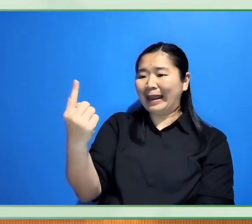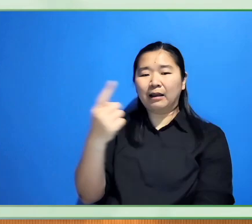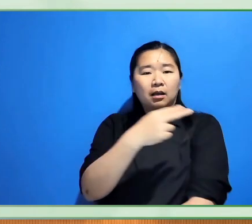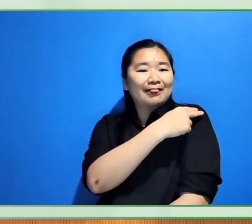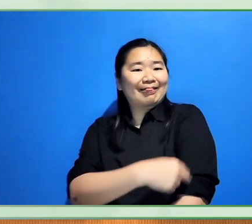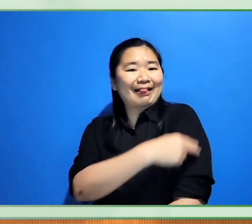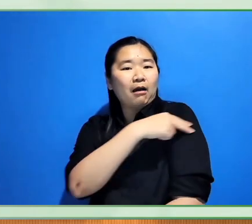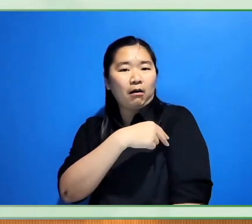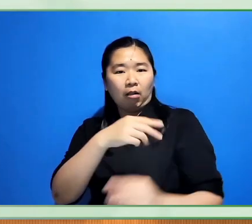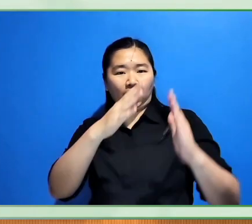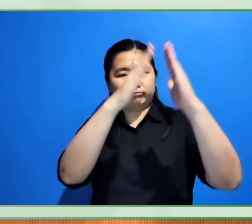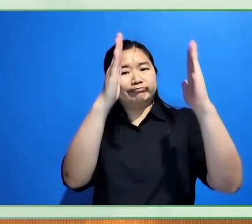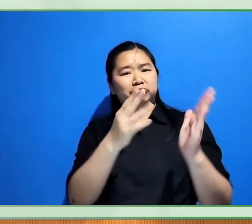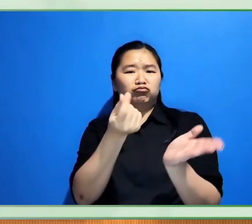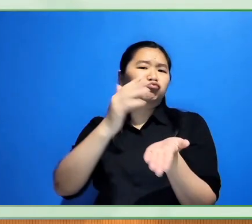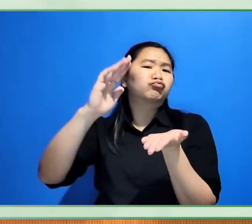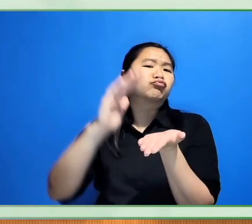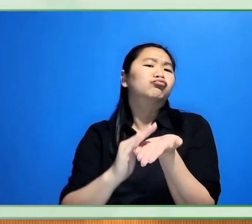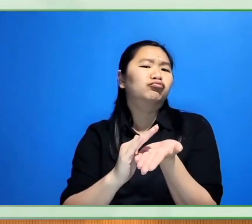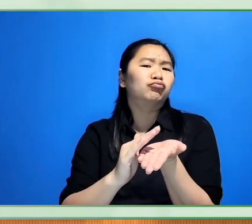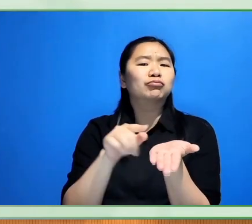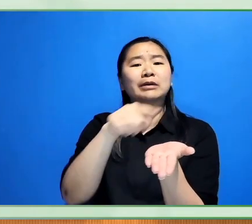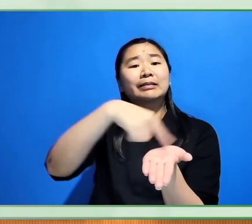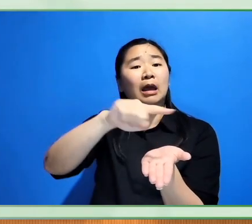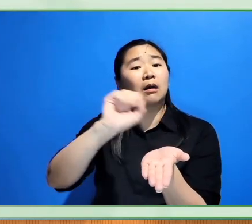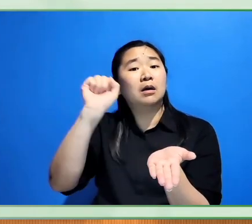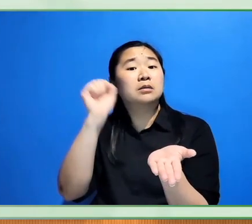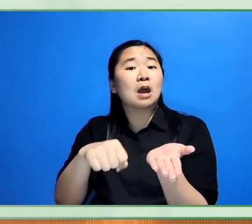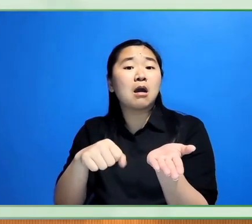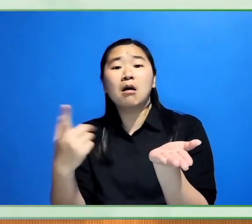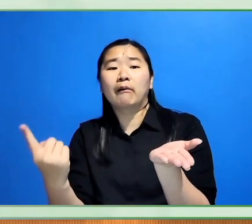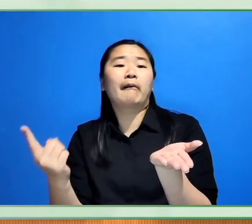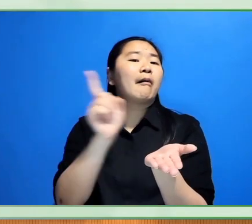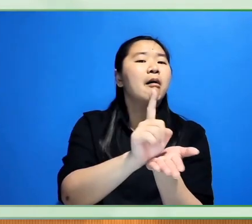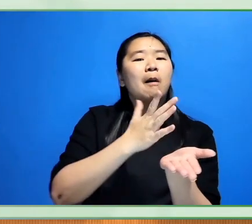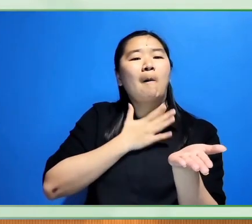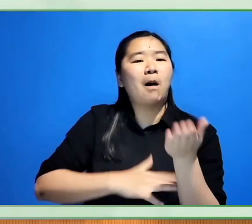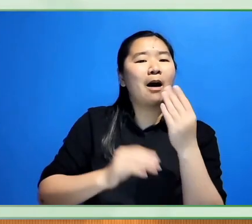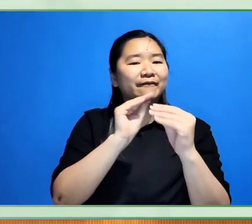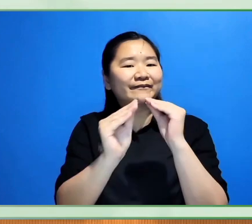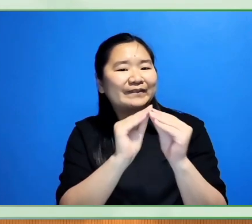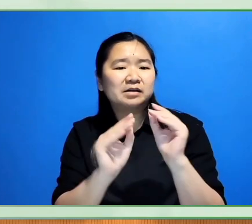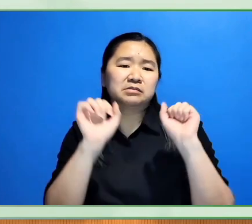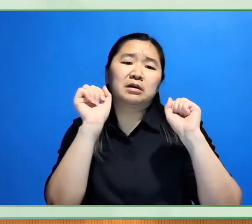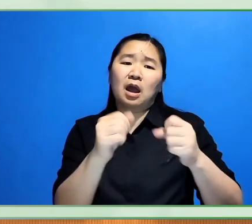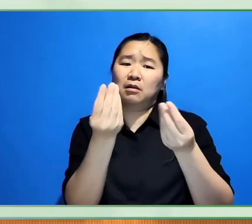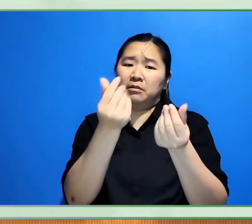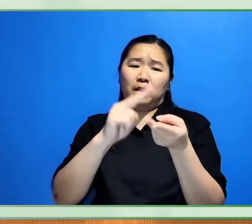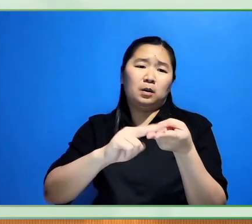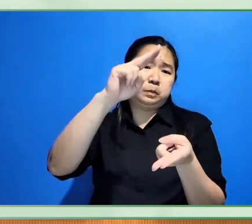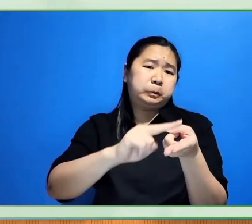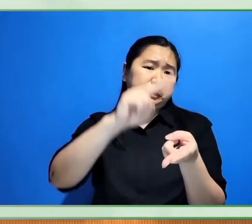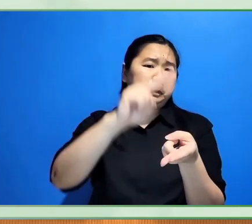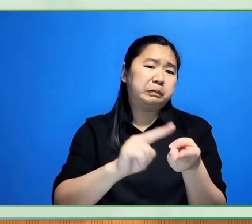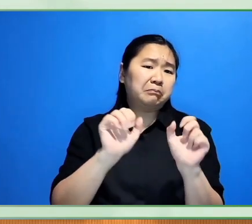So it enables us to be more inclusive for our segment or audience. We also offer socket solutions. So most of